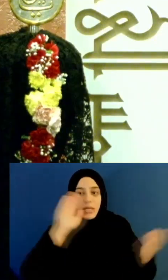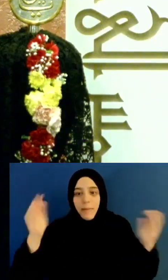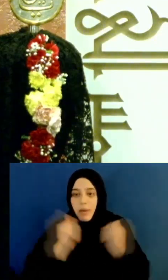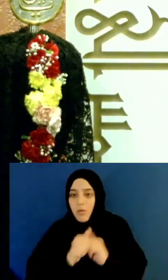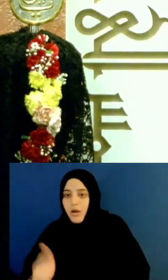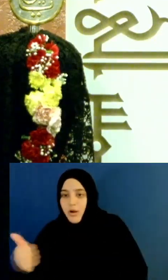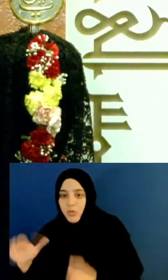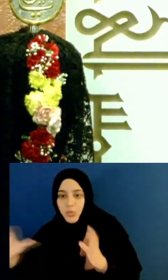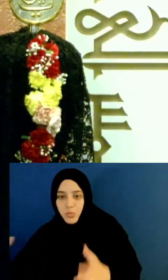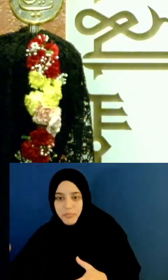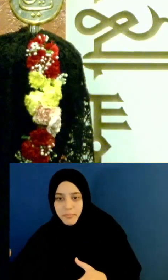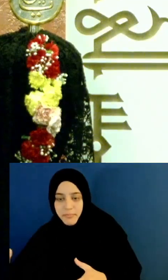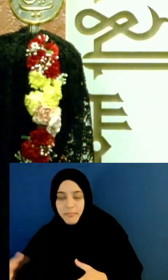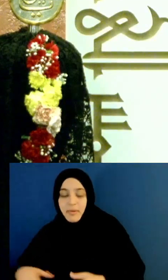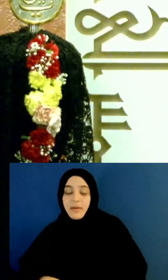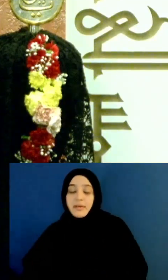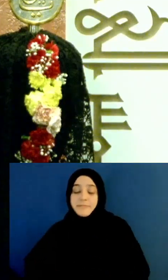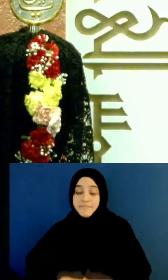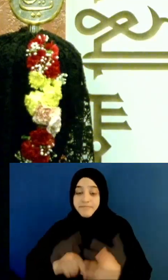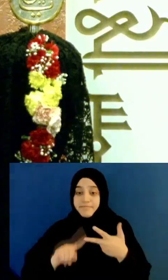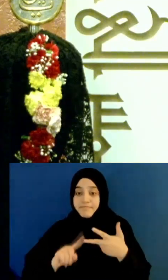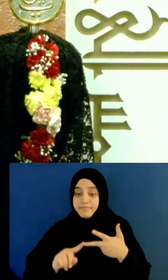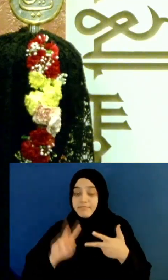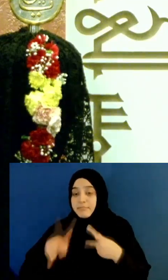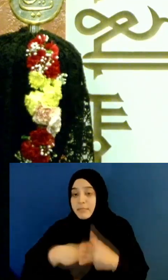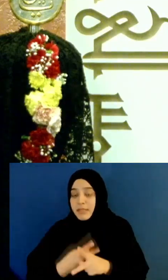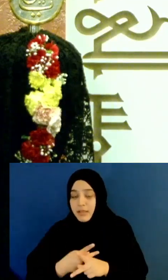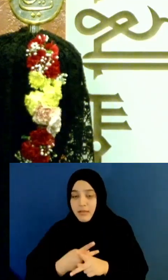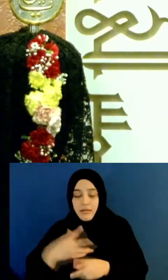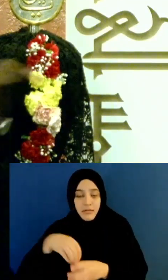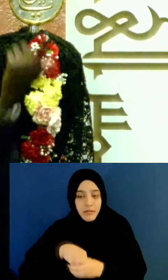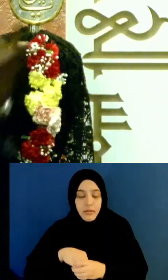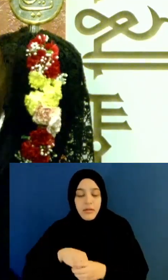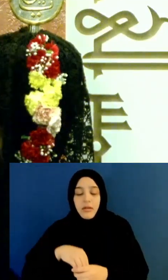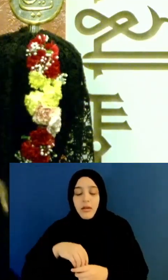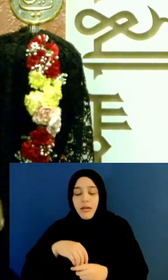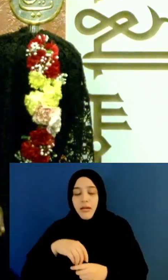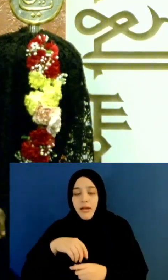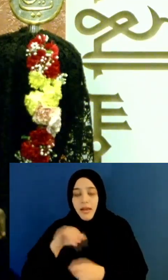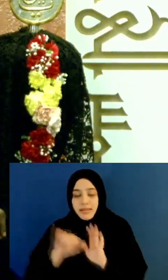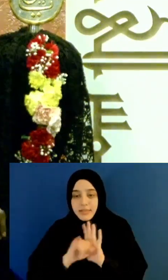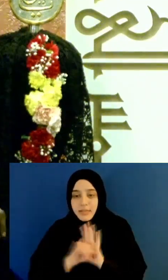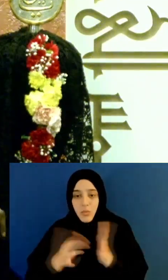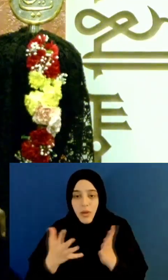Third composition of an identity is heritage. Turaf.